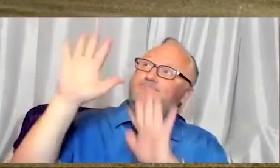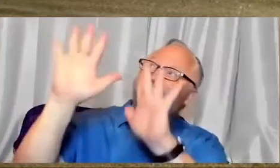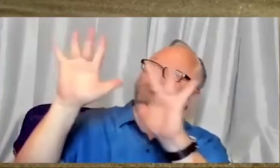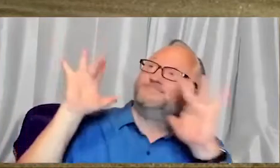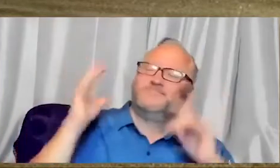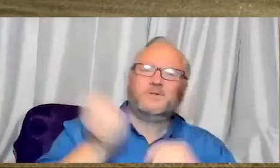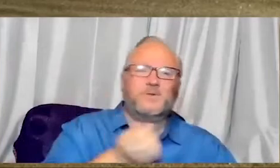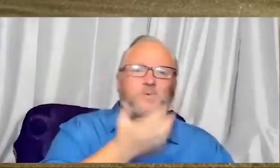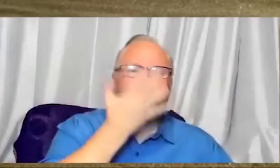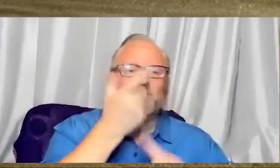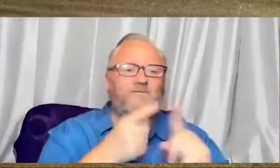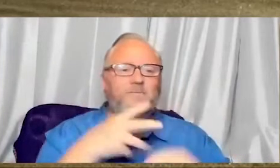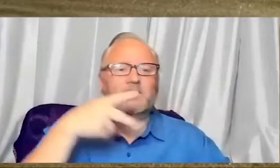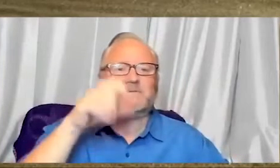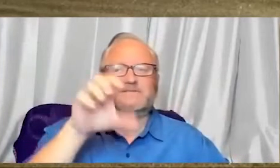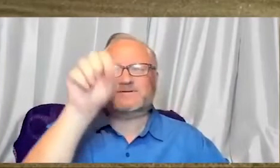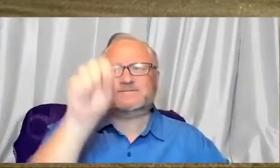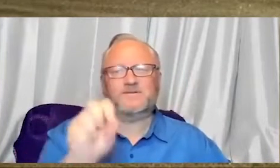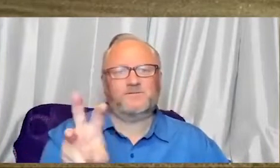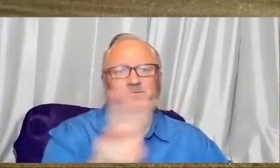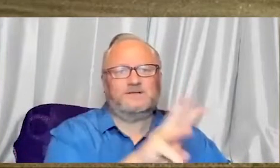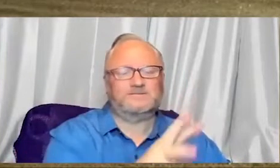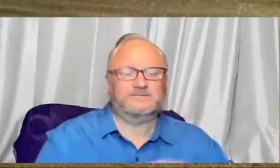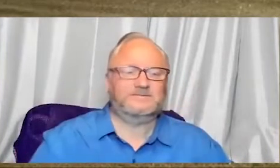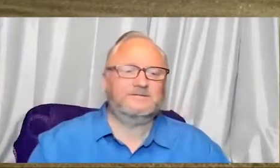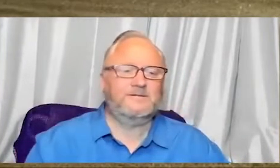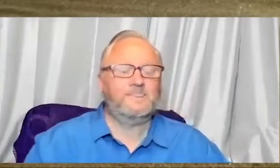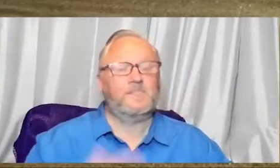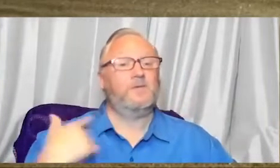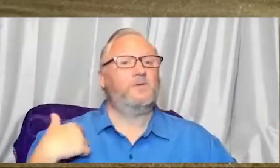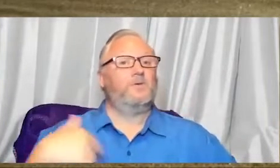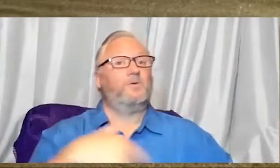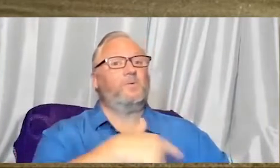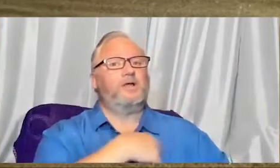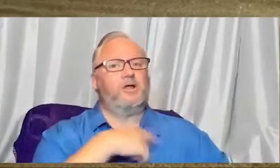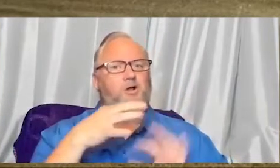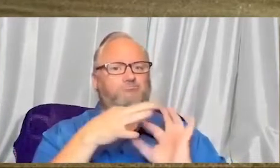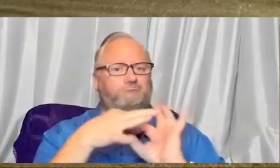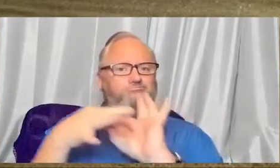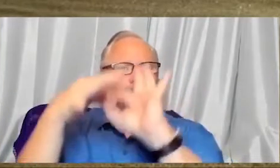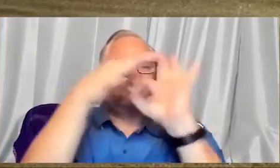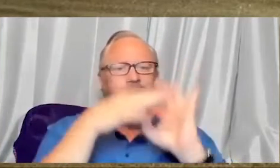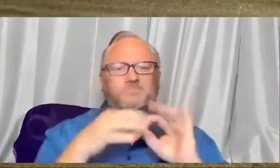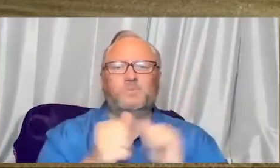rising from the Pacific Southwest. We are interconnected by our